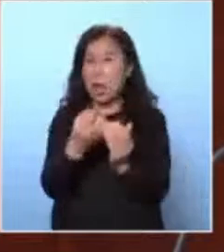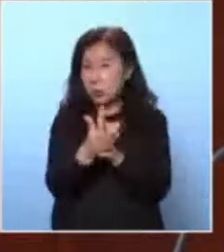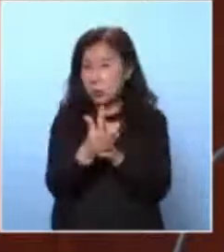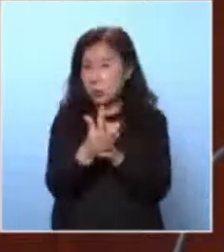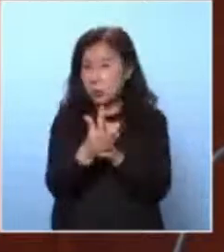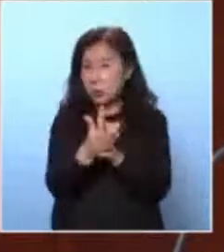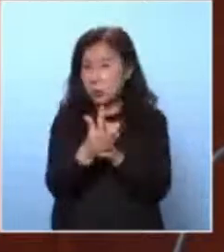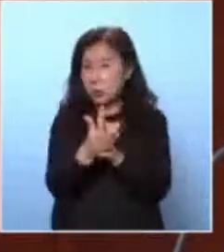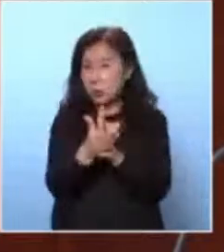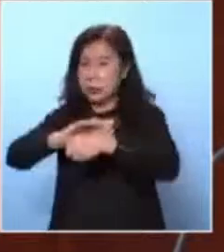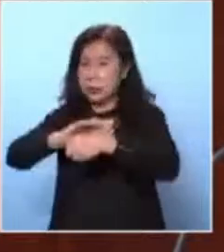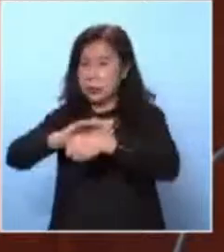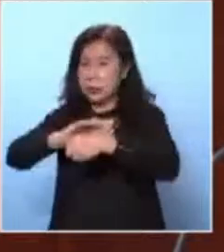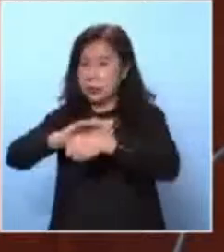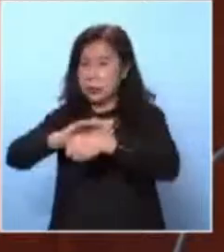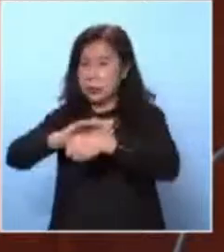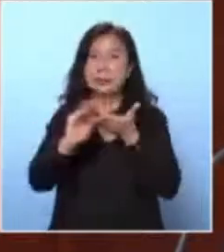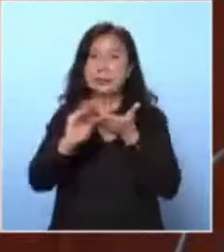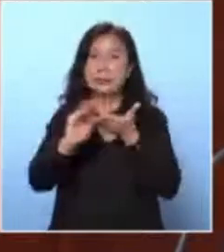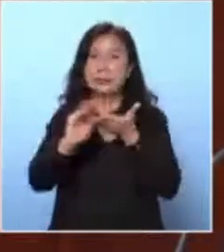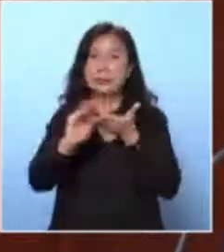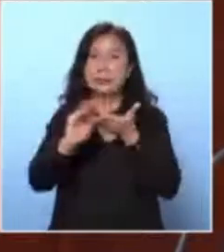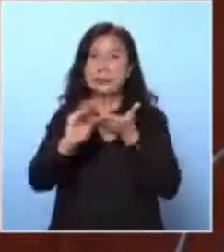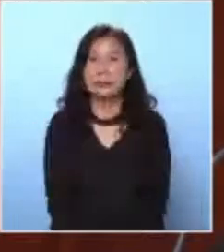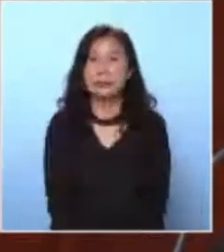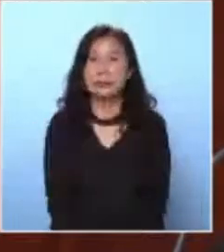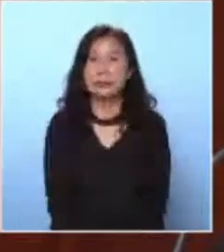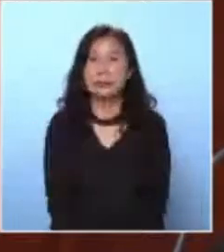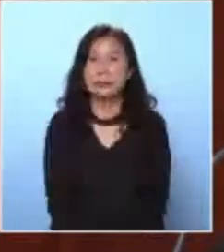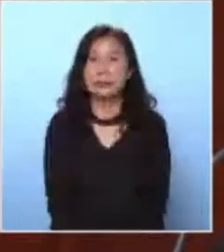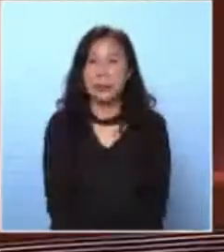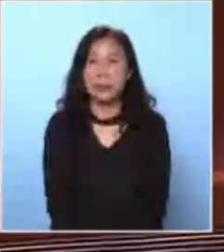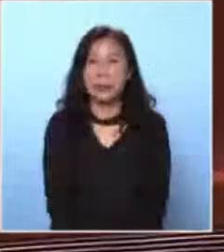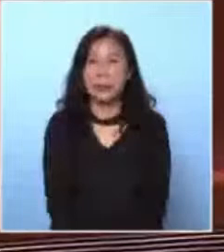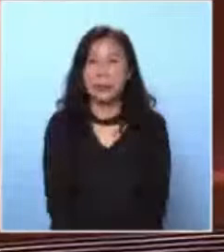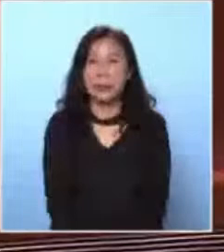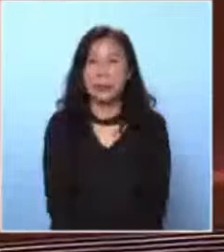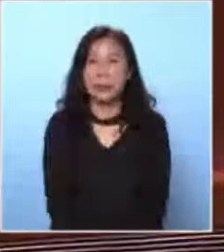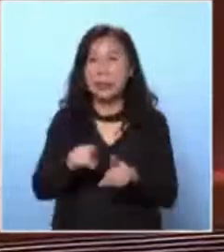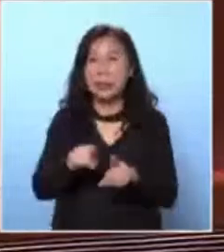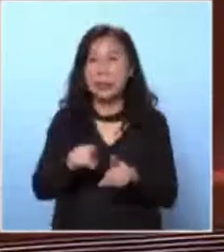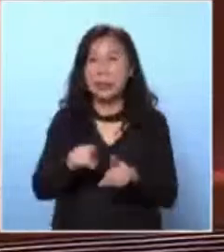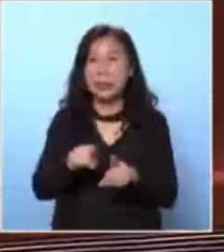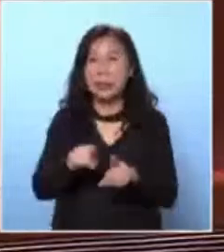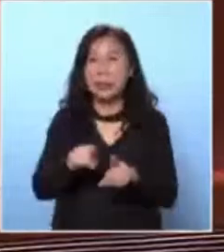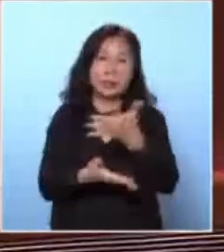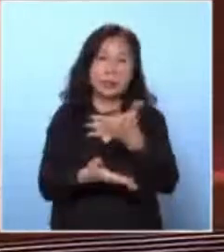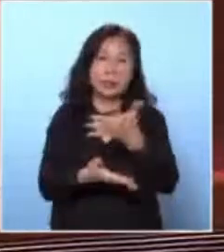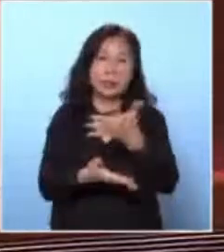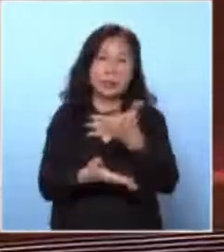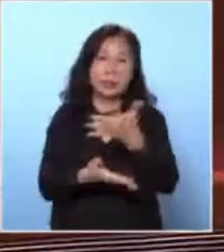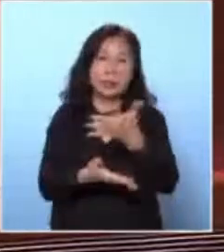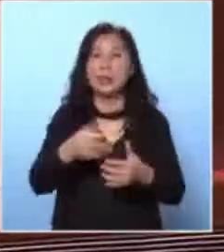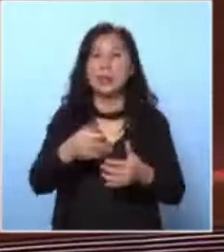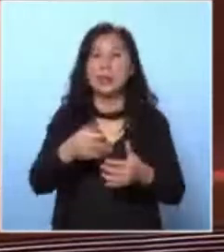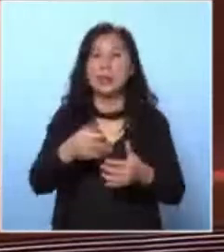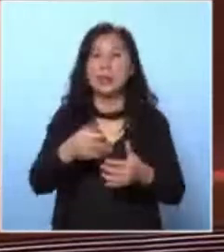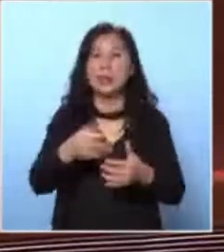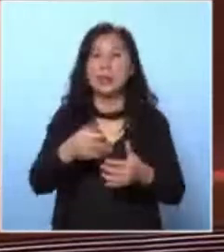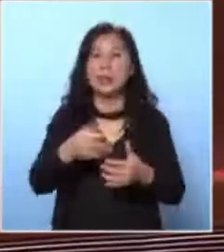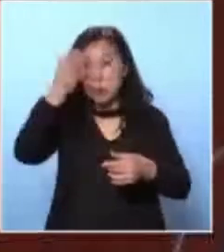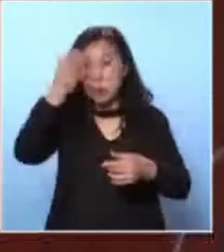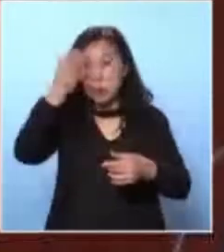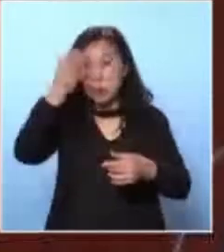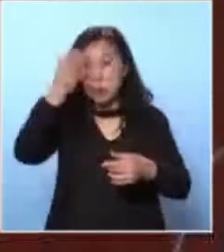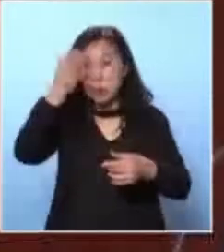vibrancy in Hong Kong and our distinctive advantage as a conduit between our motherland and the world. We'll also be telling our local